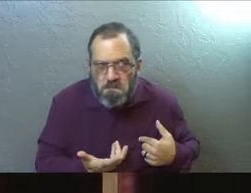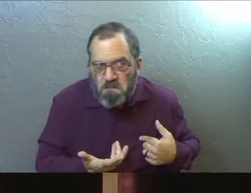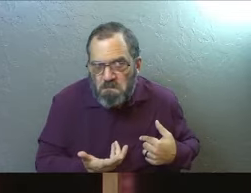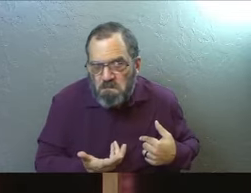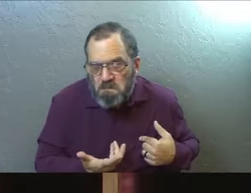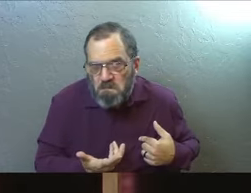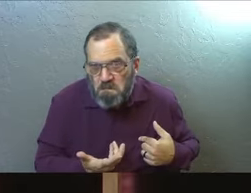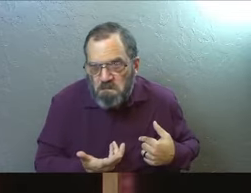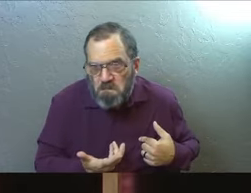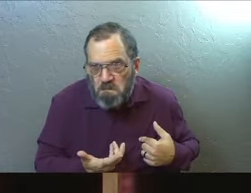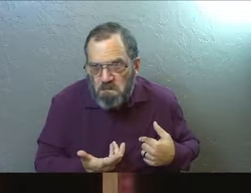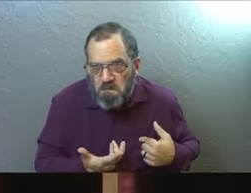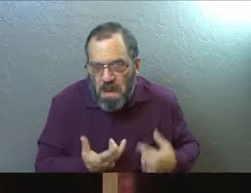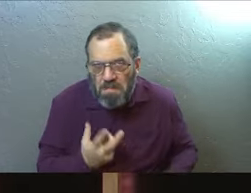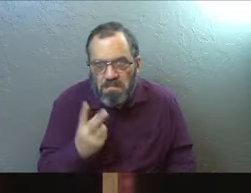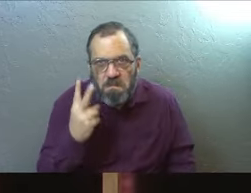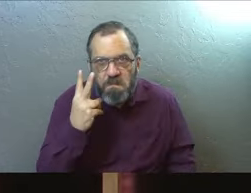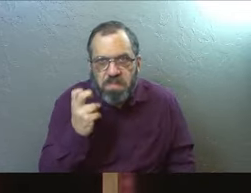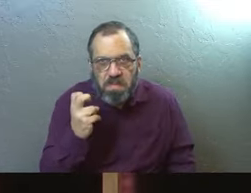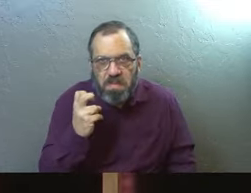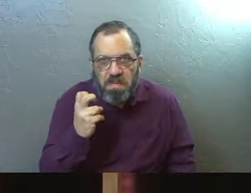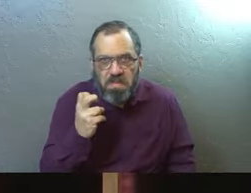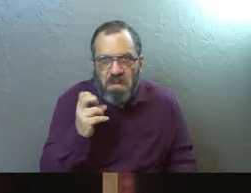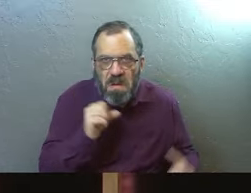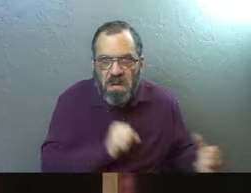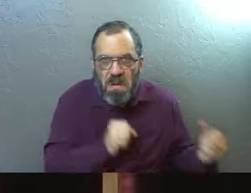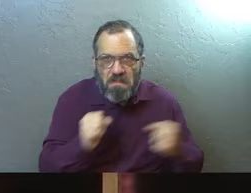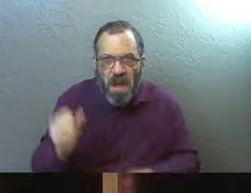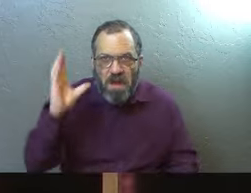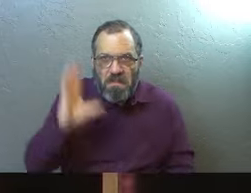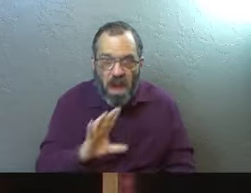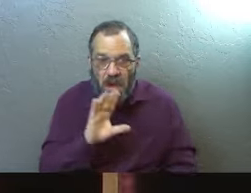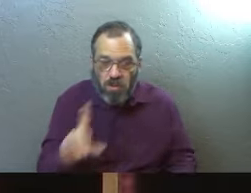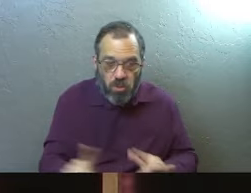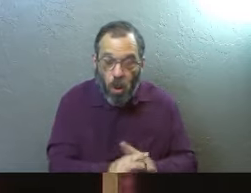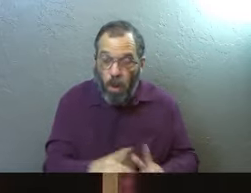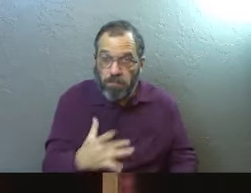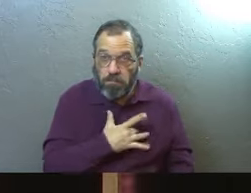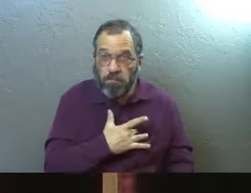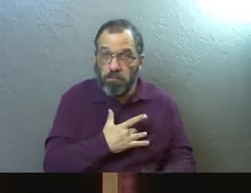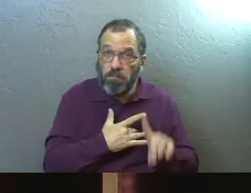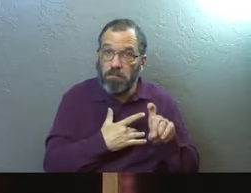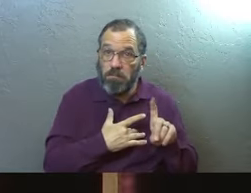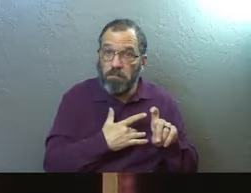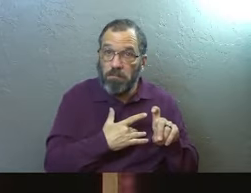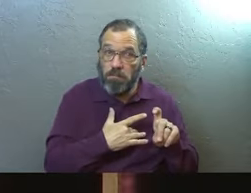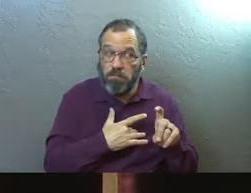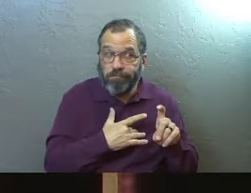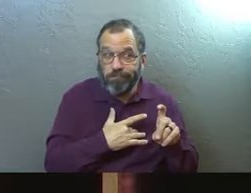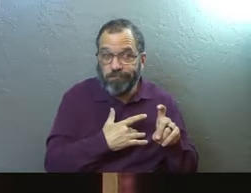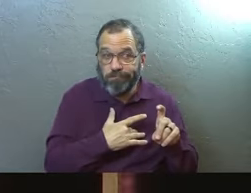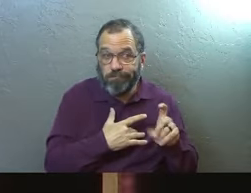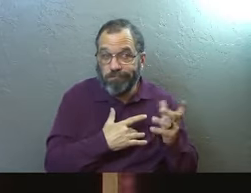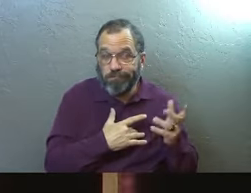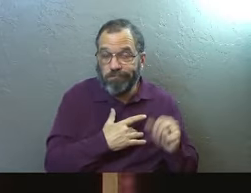had significant doubt about the goodness and power of God come into the heart of Zechariah.